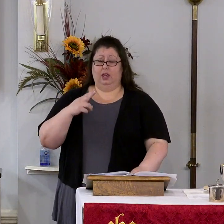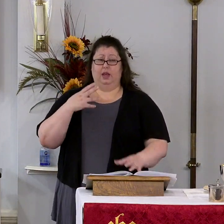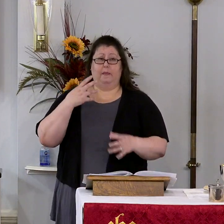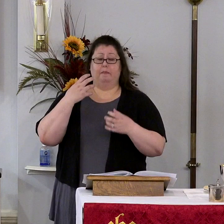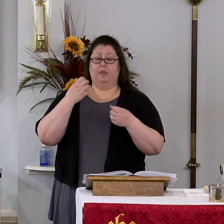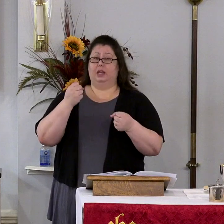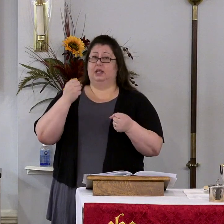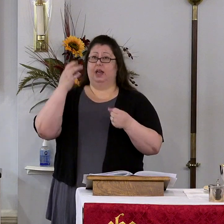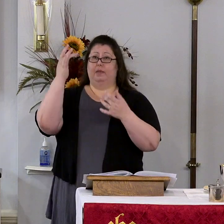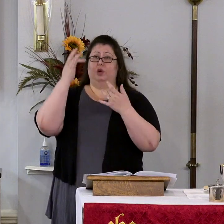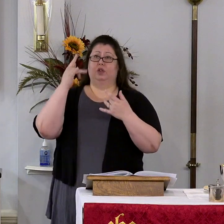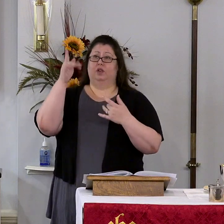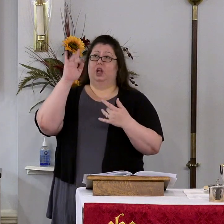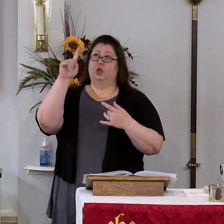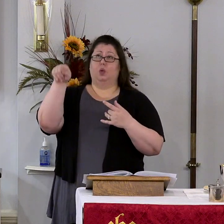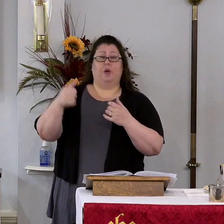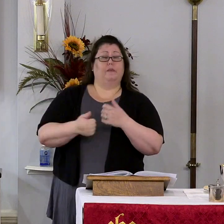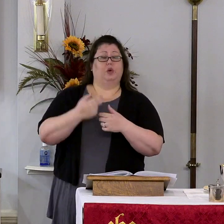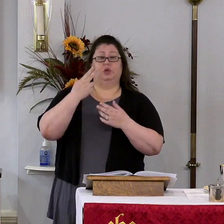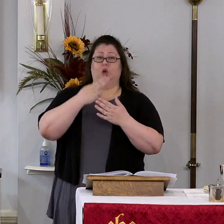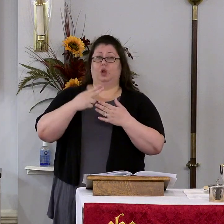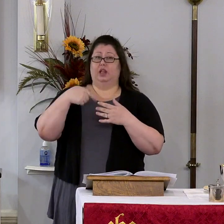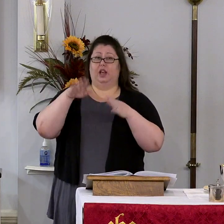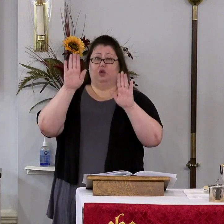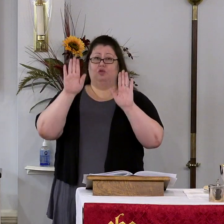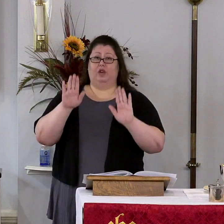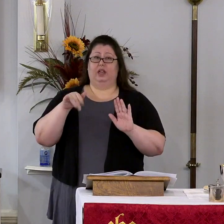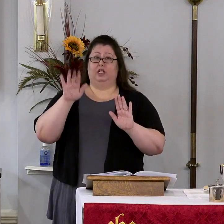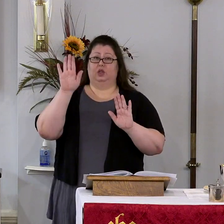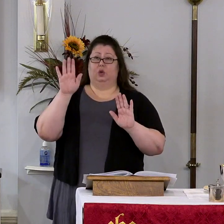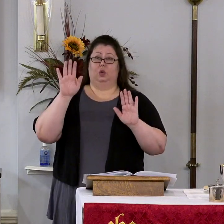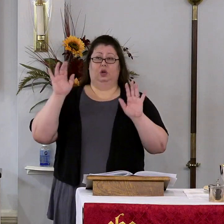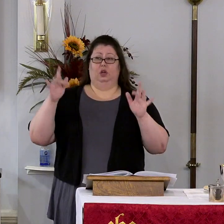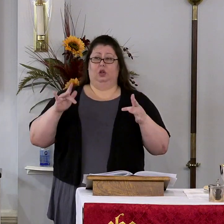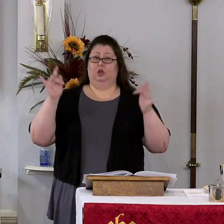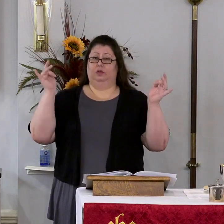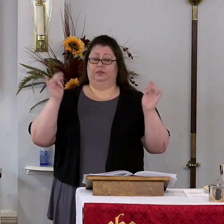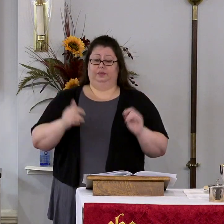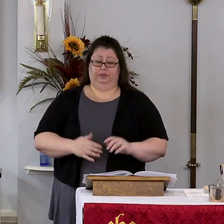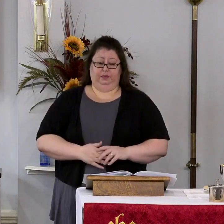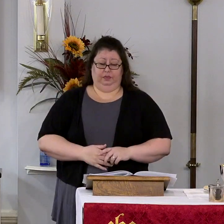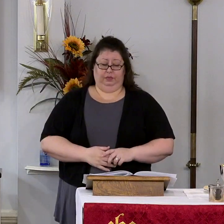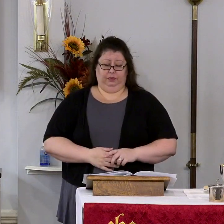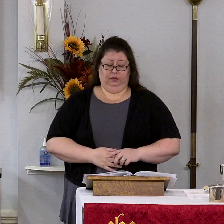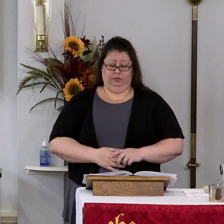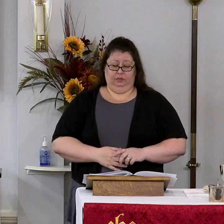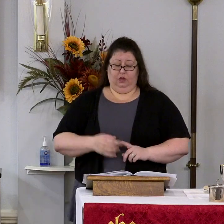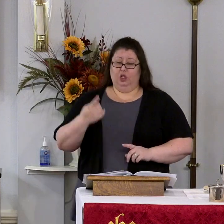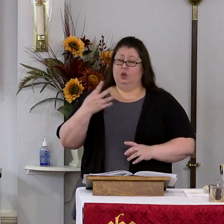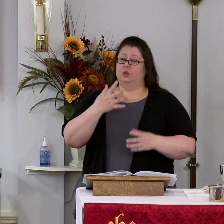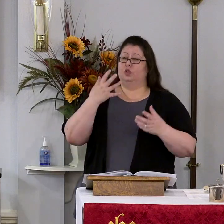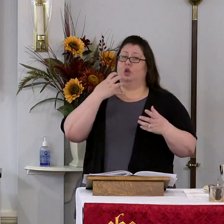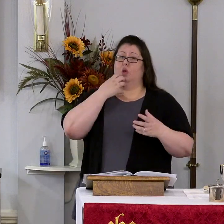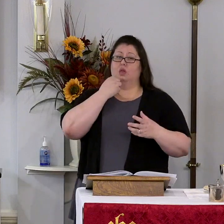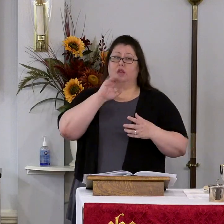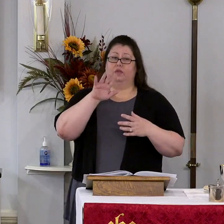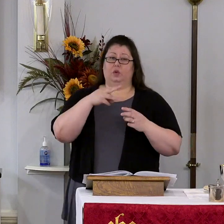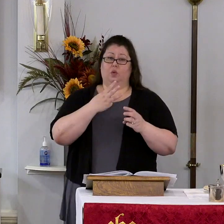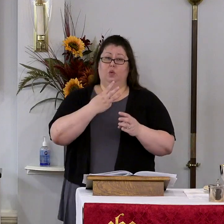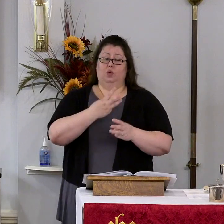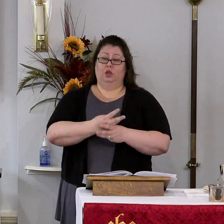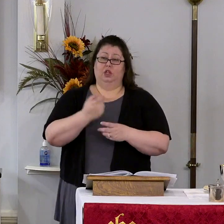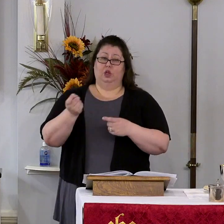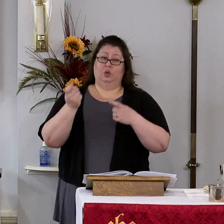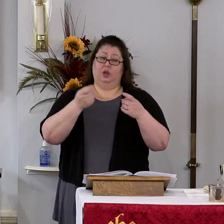merciful God. You are most holy, and great is the majesty of your glory. You so loved the world that